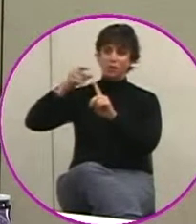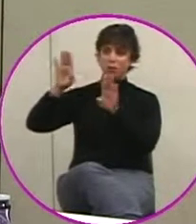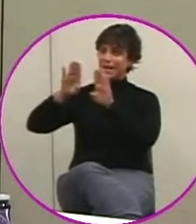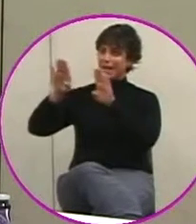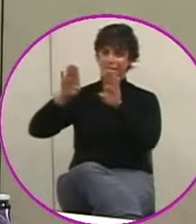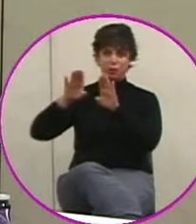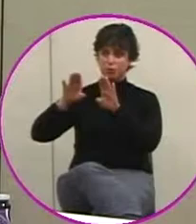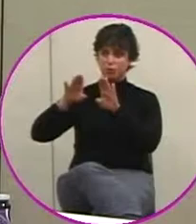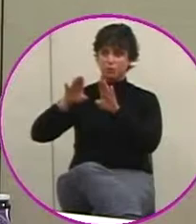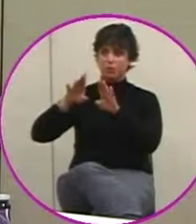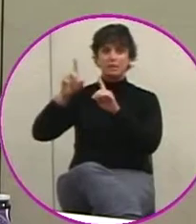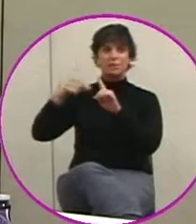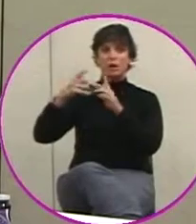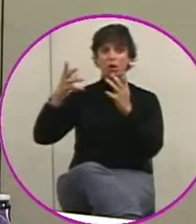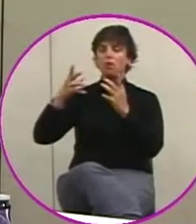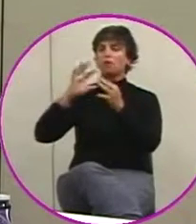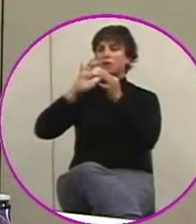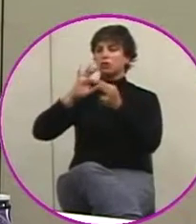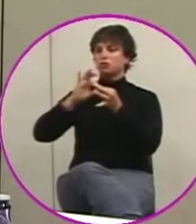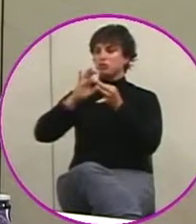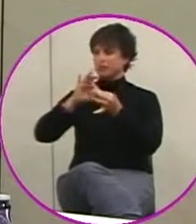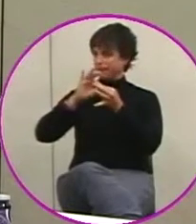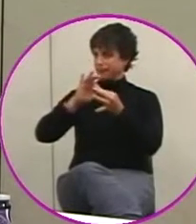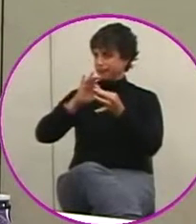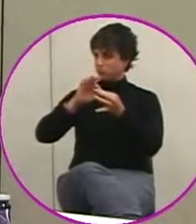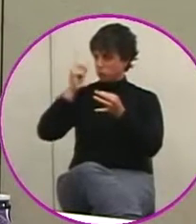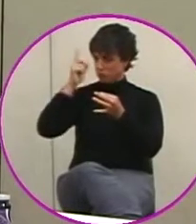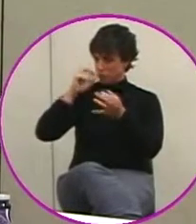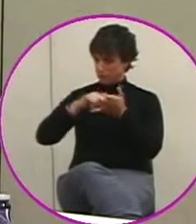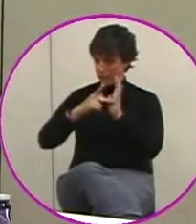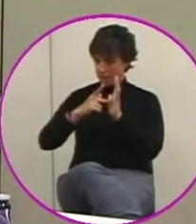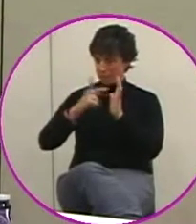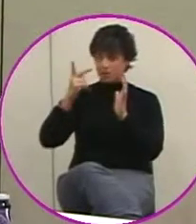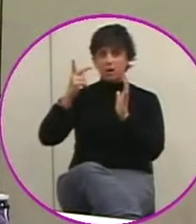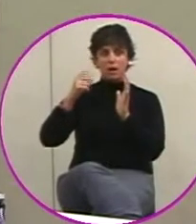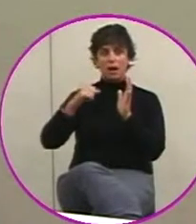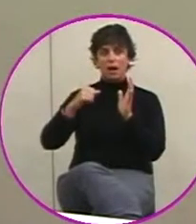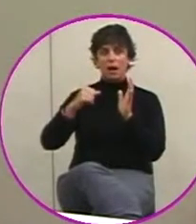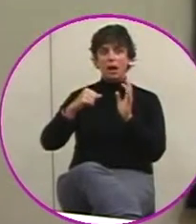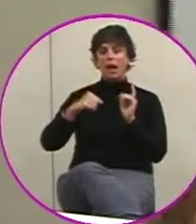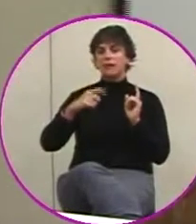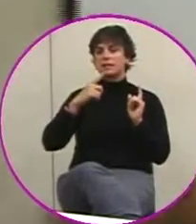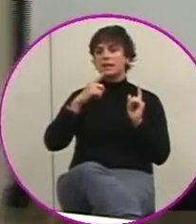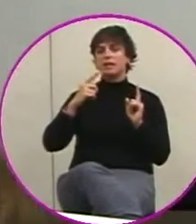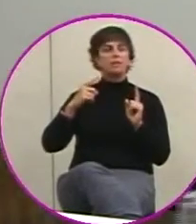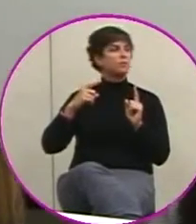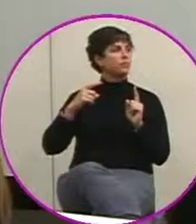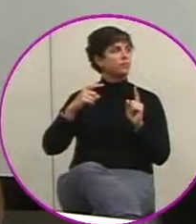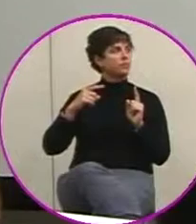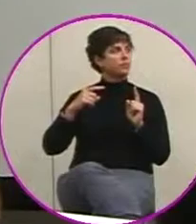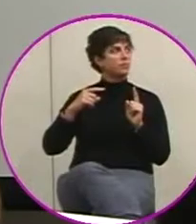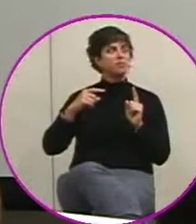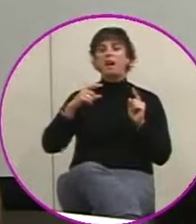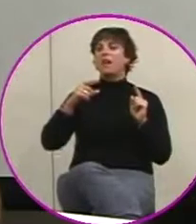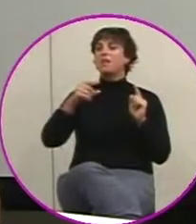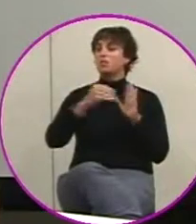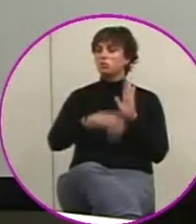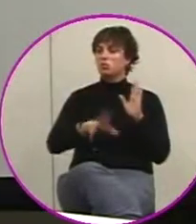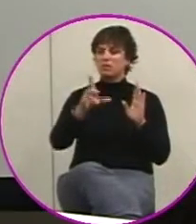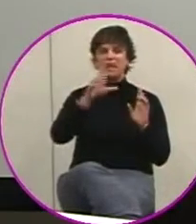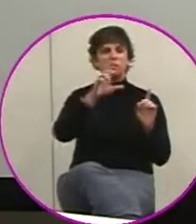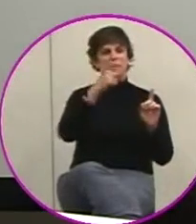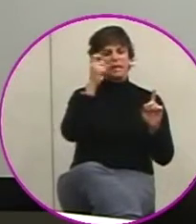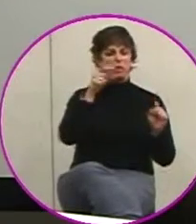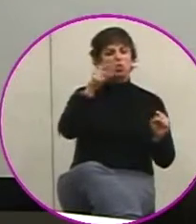about the relationship. Do you hear what I'm saying when I say, they'll say, it's because you don't like me, Ms.